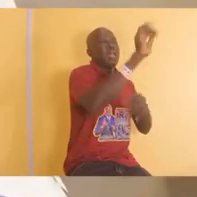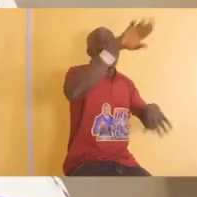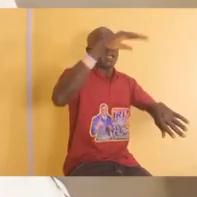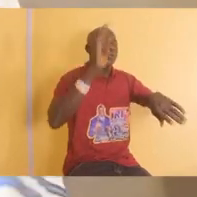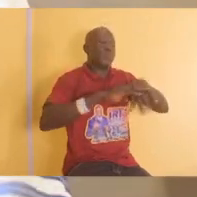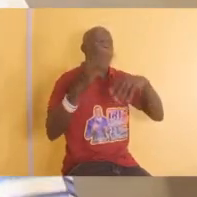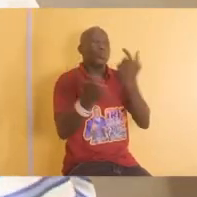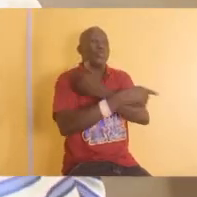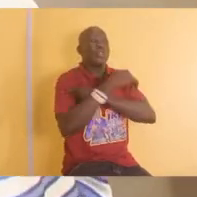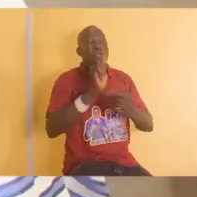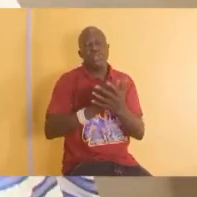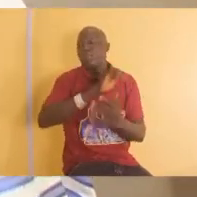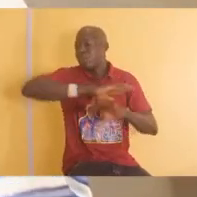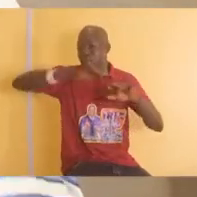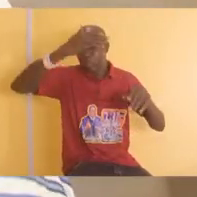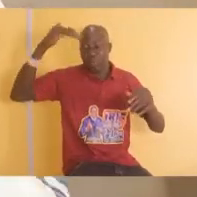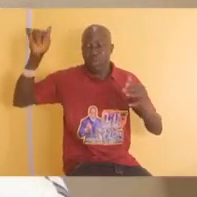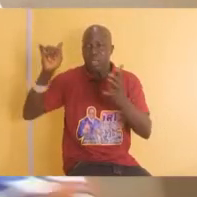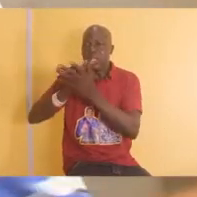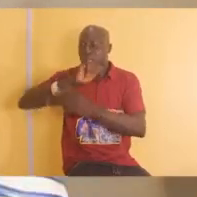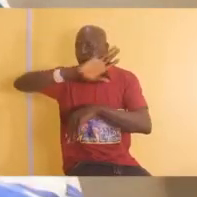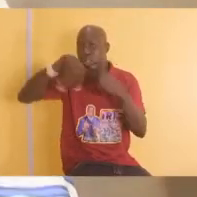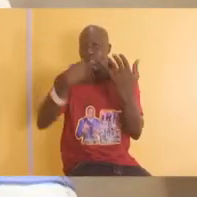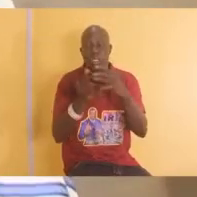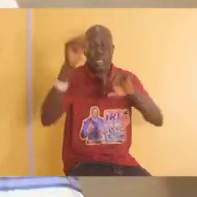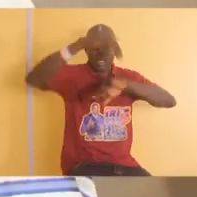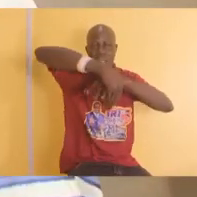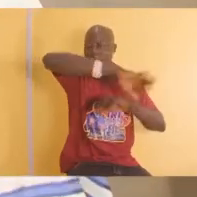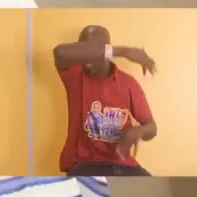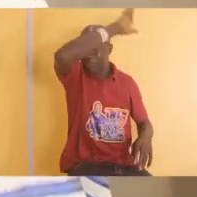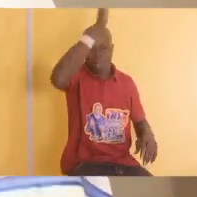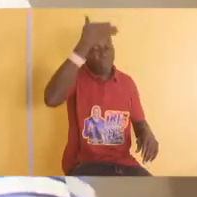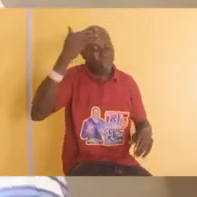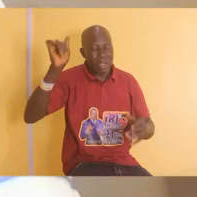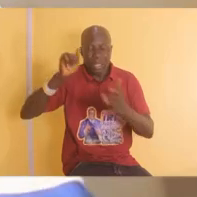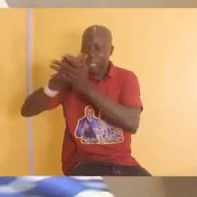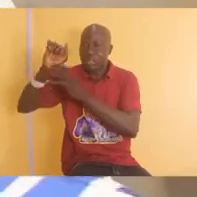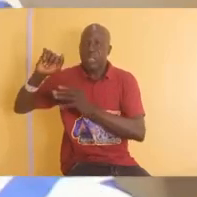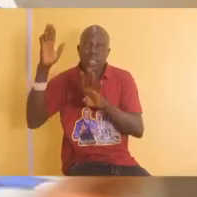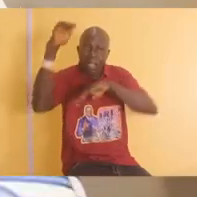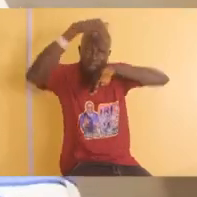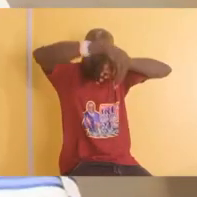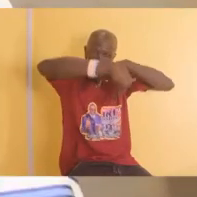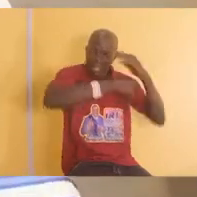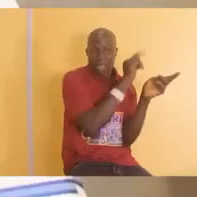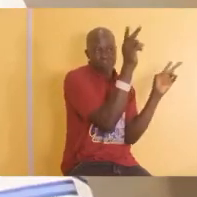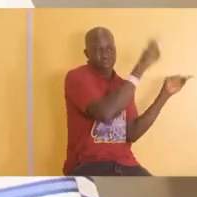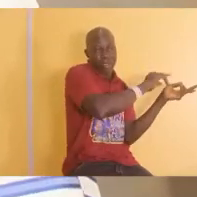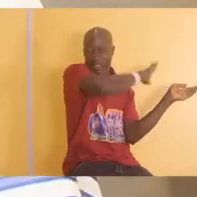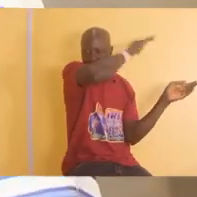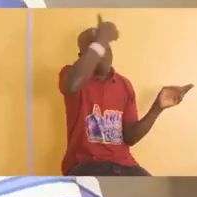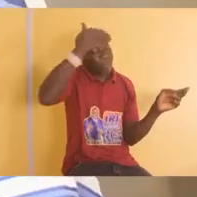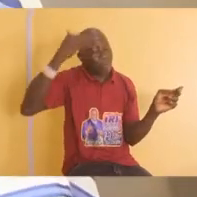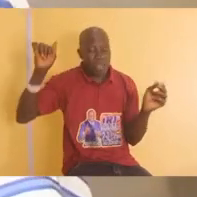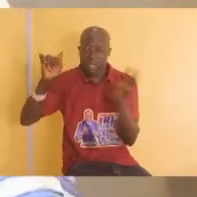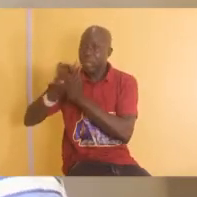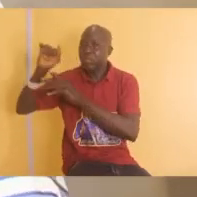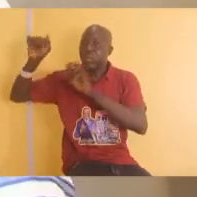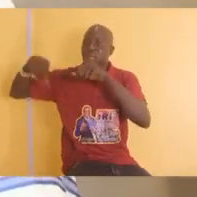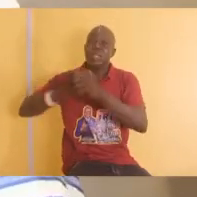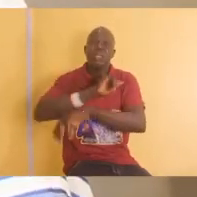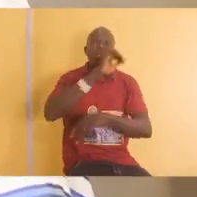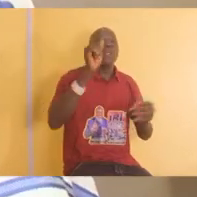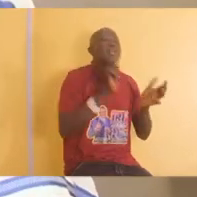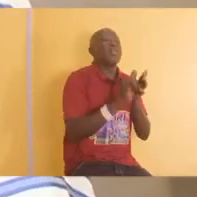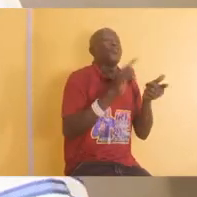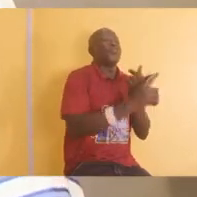orumani babe orumani babe kini babe orumani babe unforgettable night let us meet